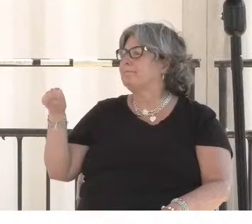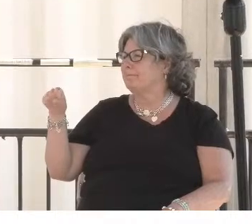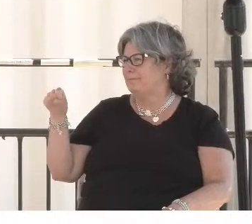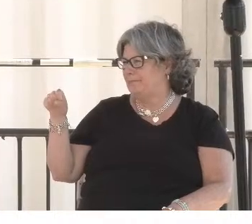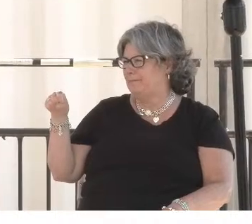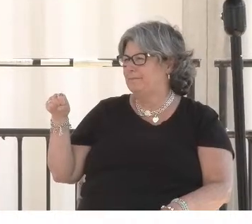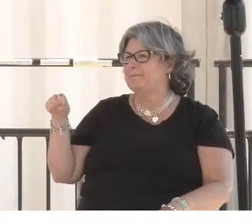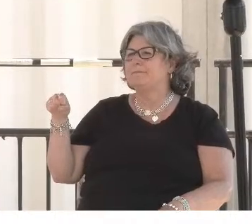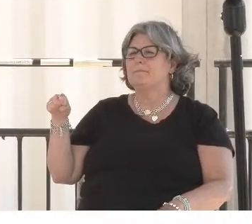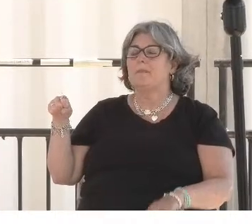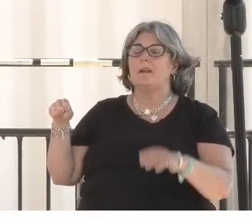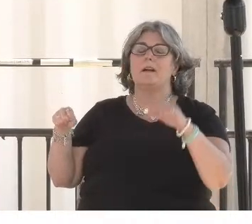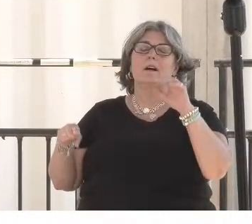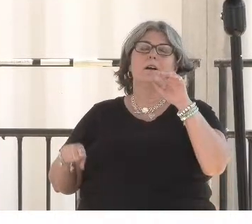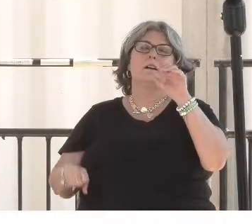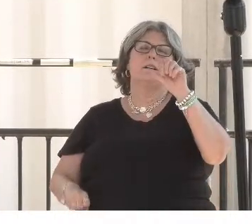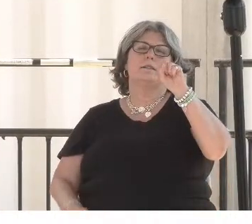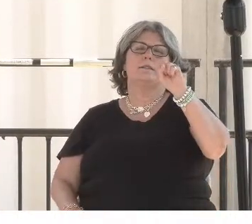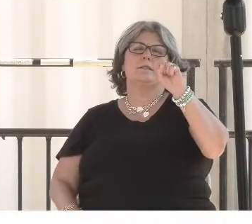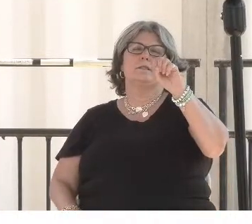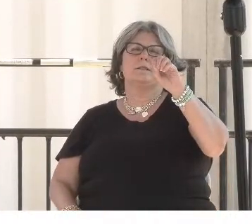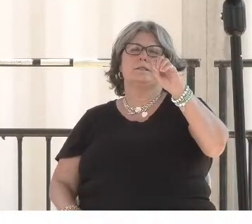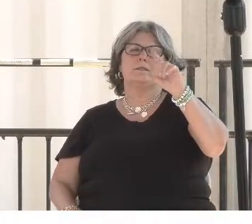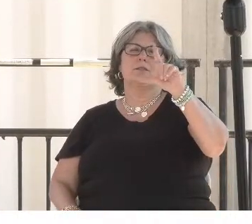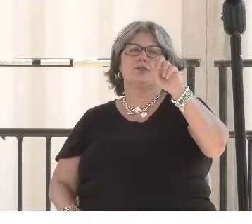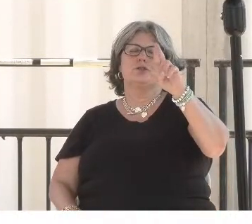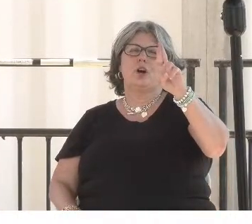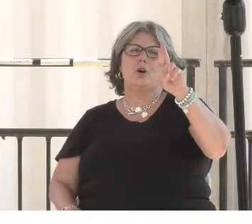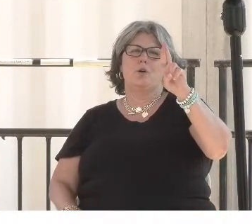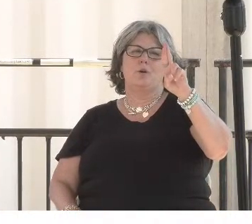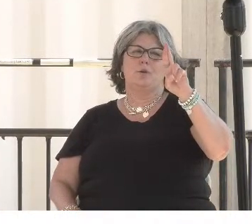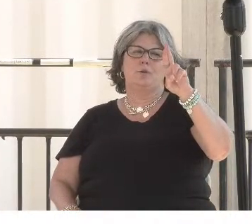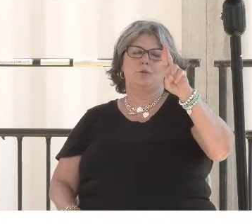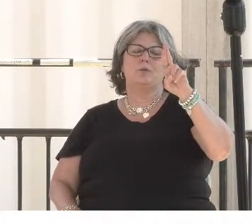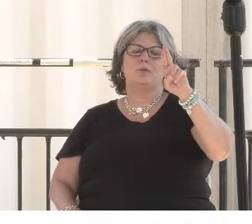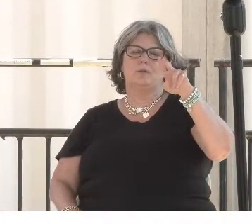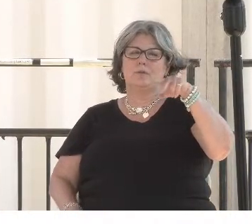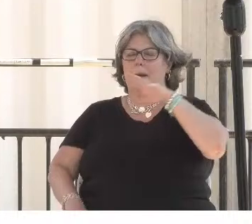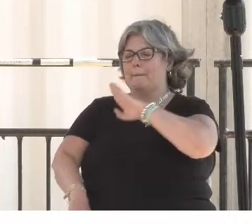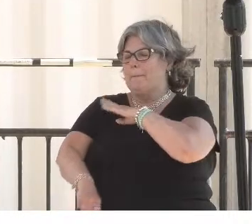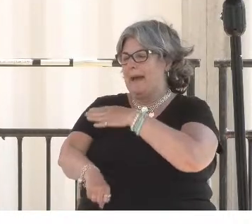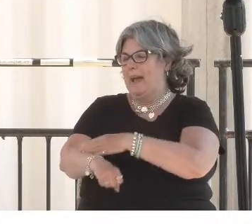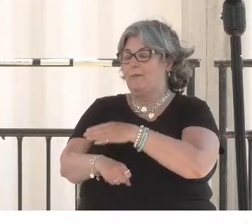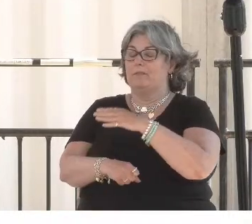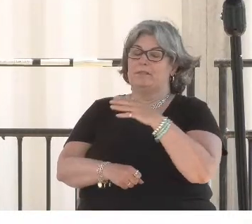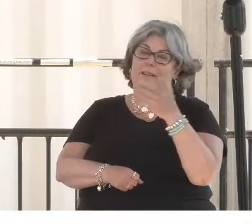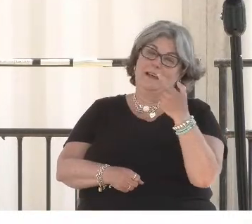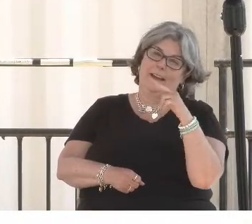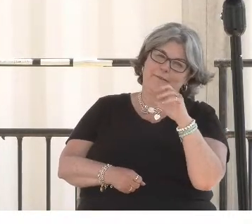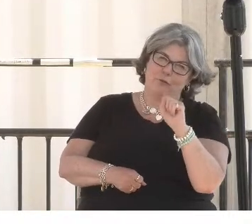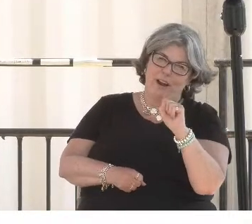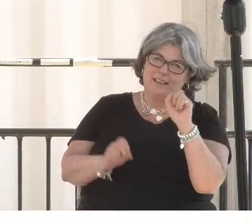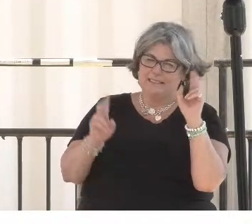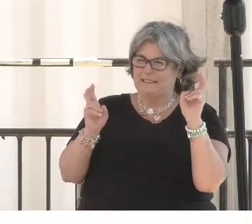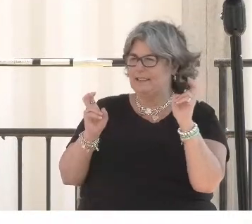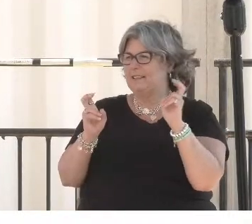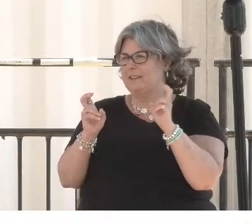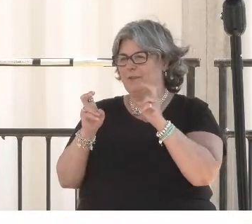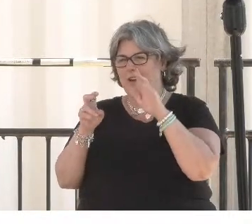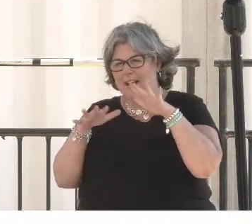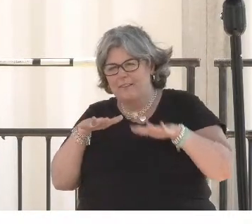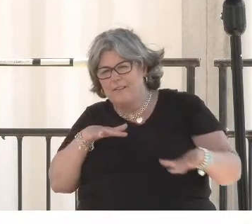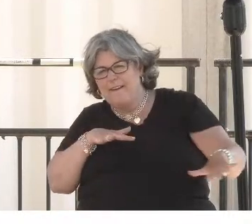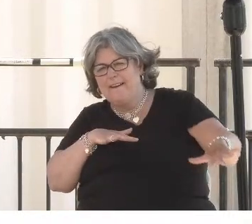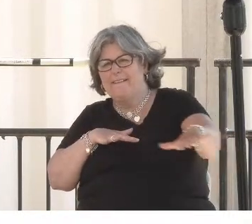talking about solar power, each blade is a solar panel of grass, right? And so when you have a field that